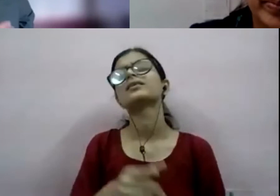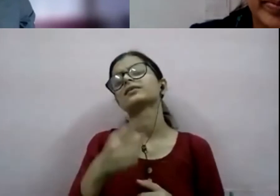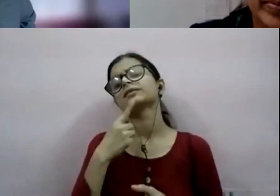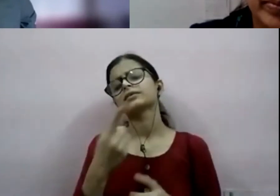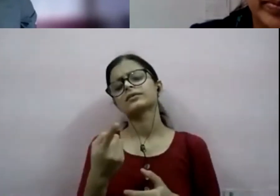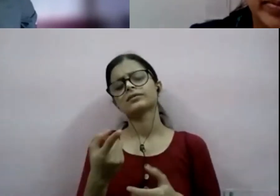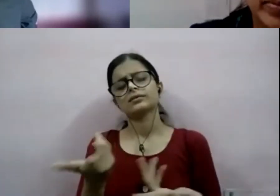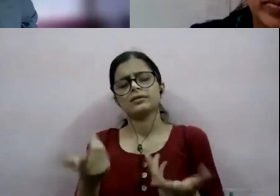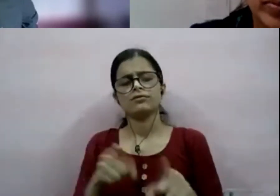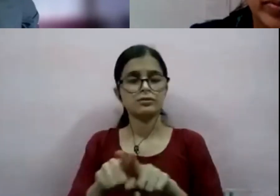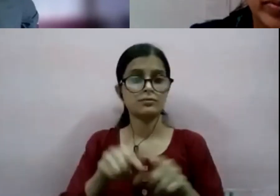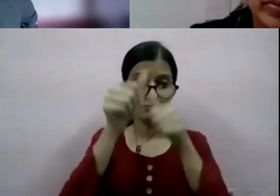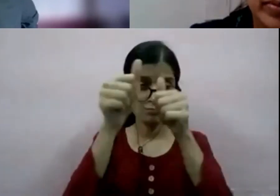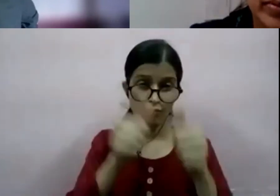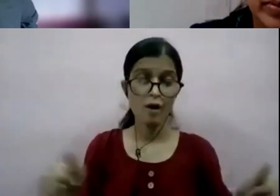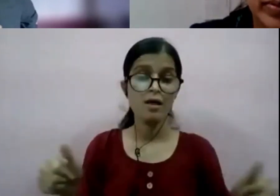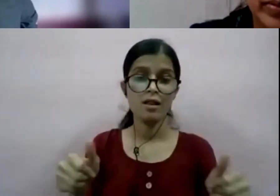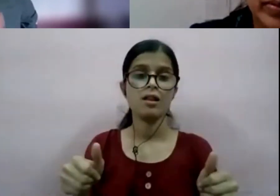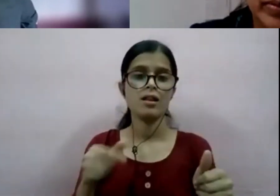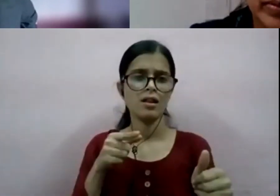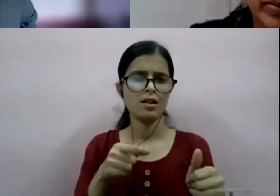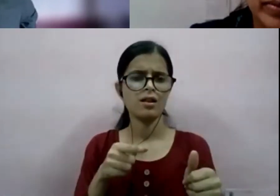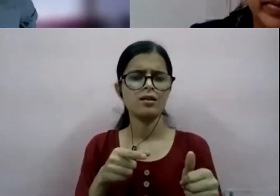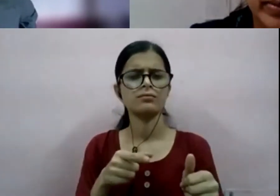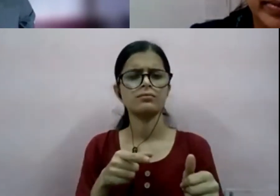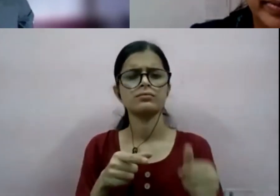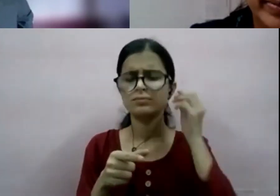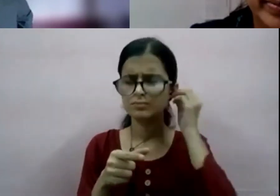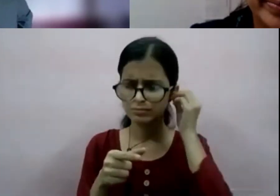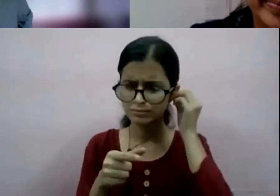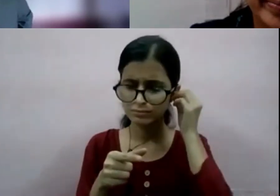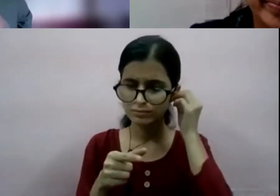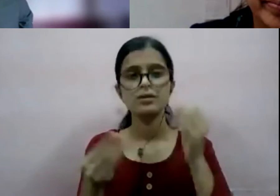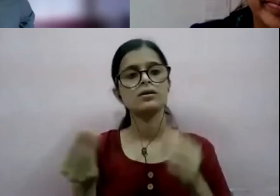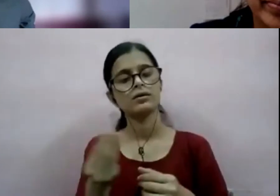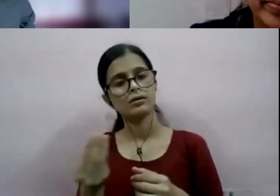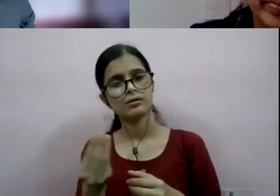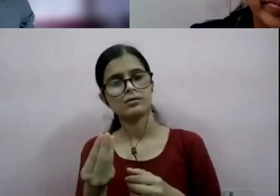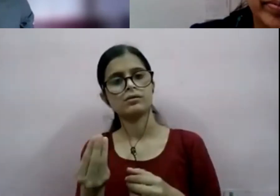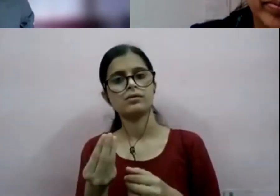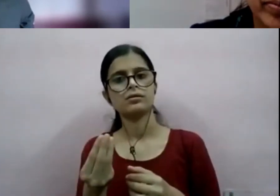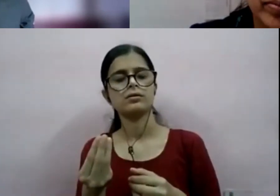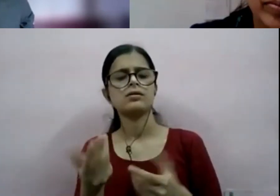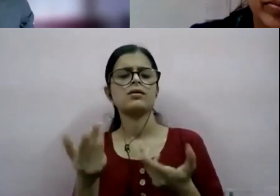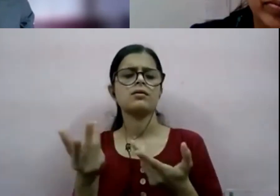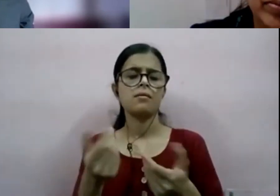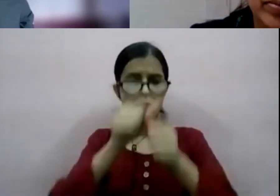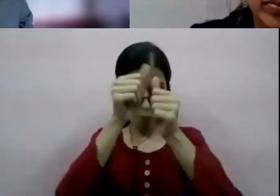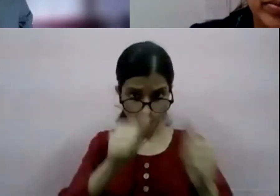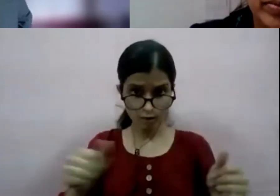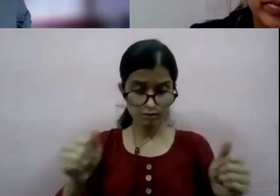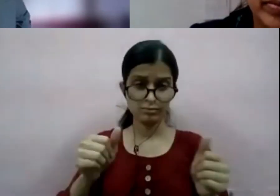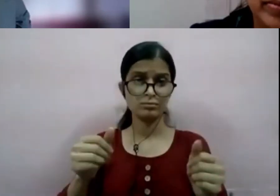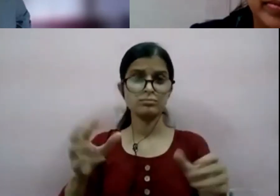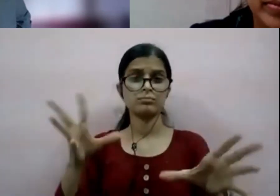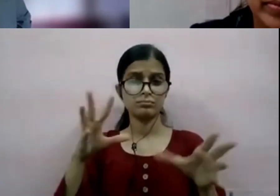one model, then it can limit. And also we can end up spending ages talking about models rather than